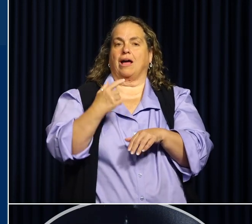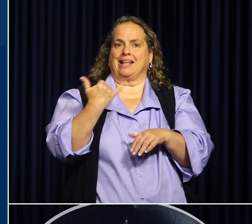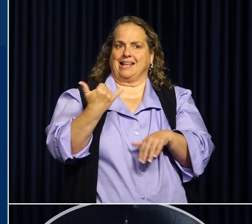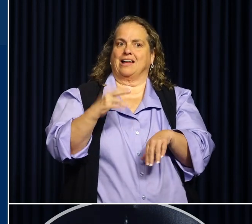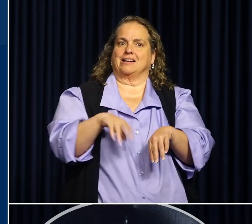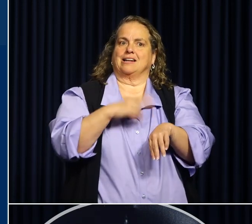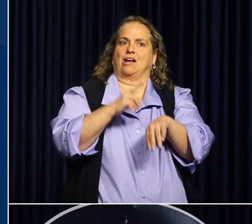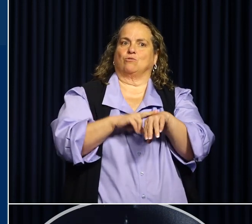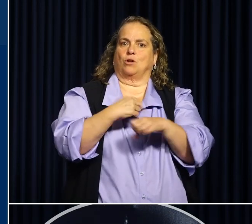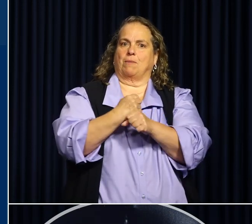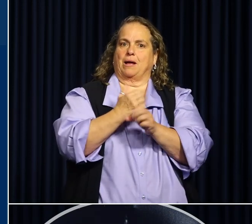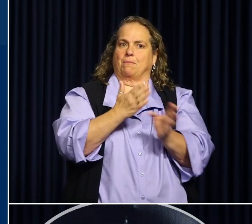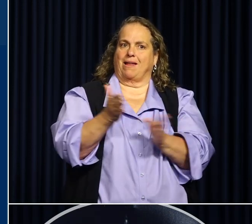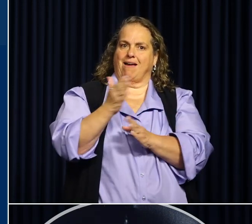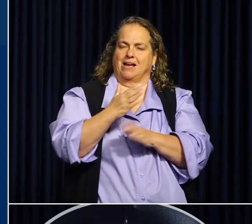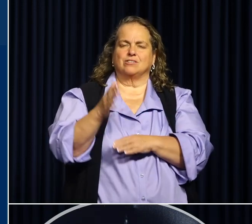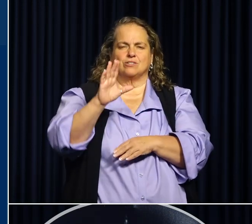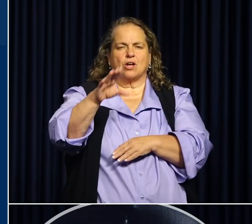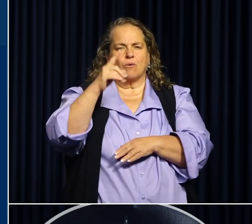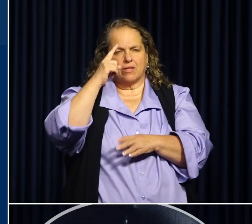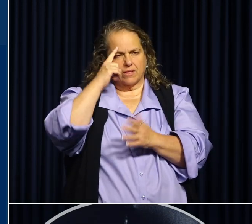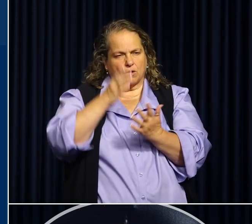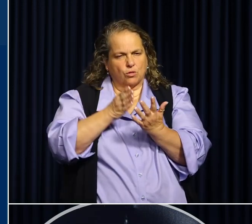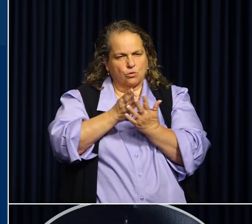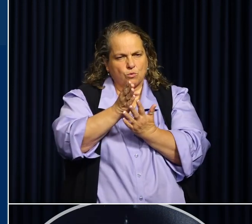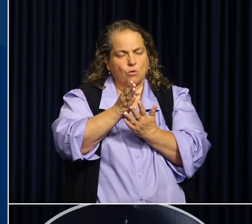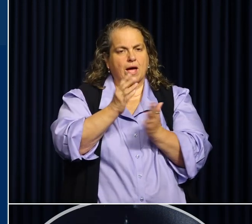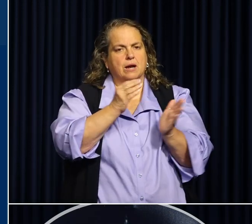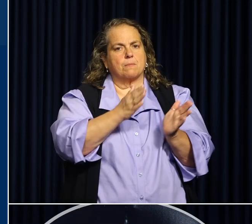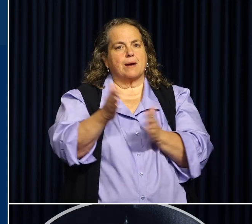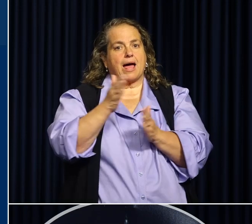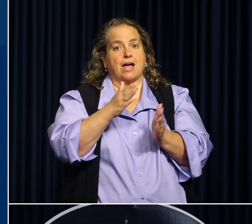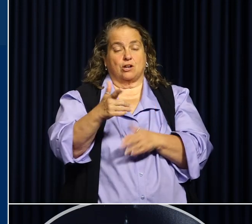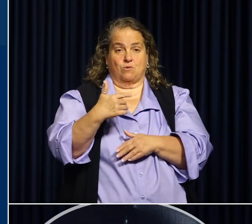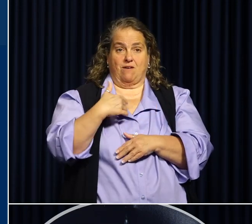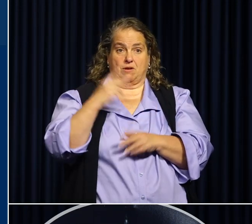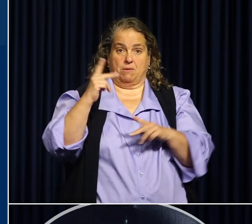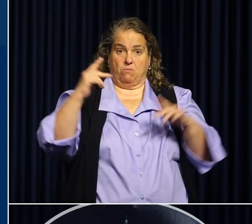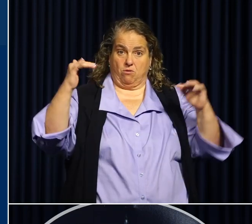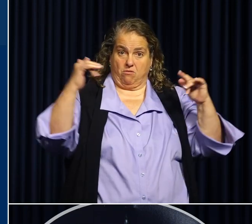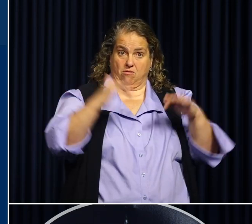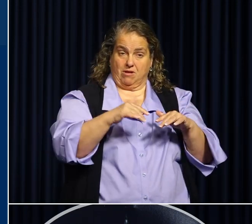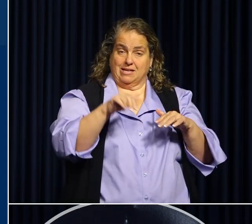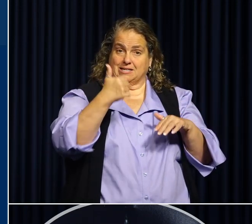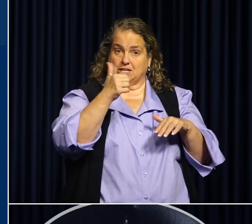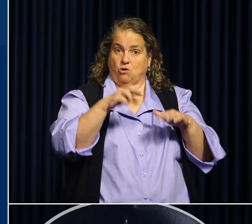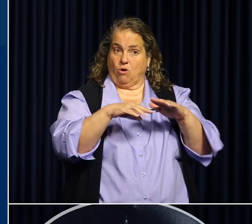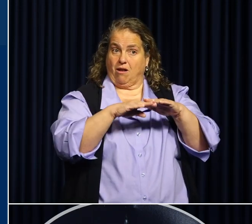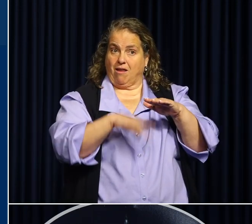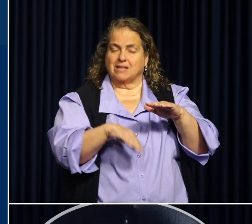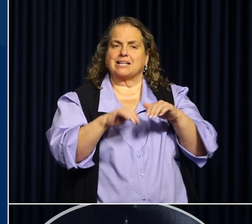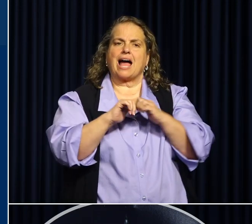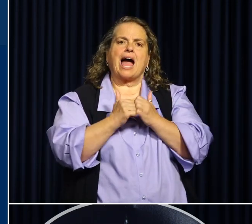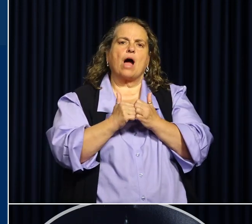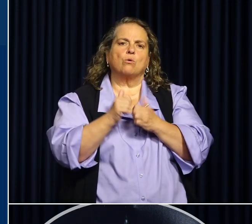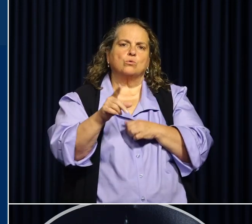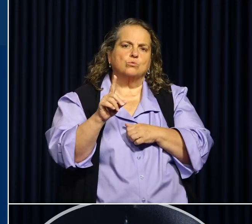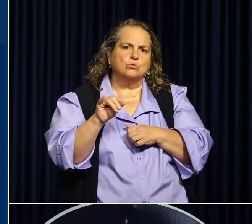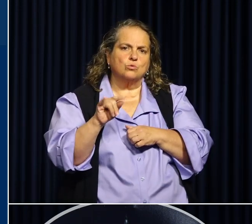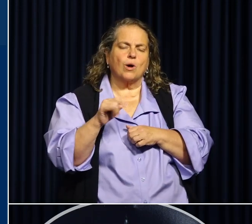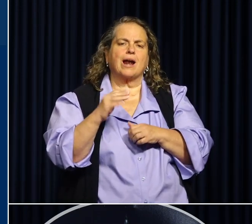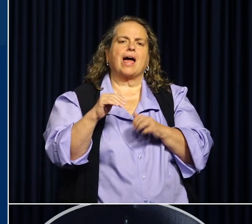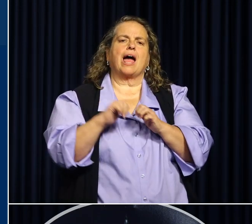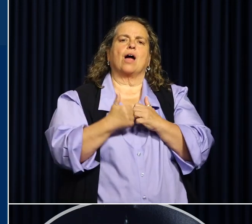let's also think through and plan when you have people over, again, 10 or less, how you do it and how you do